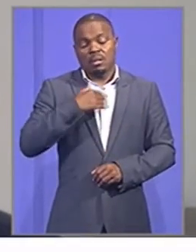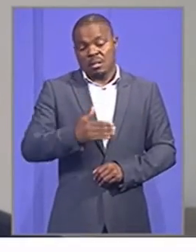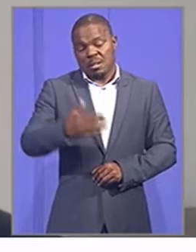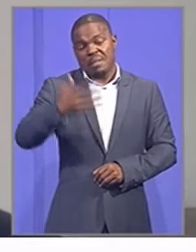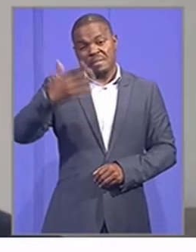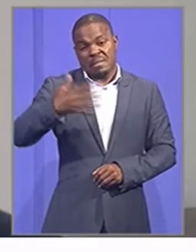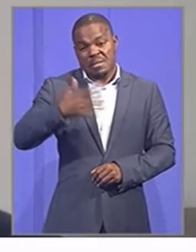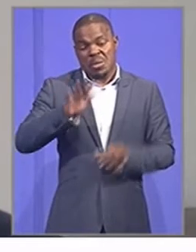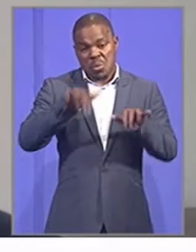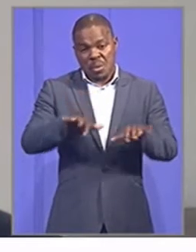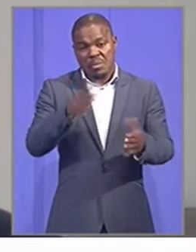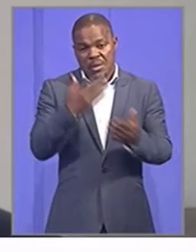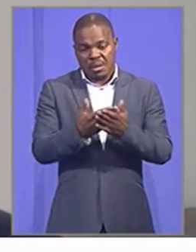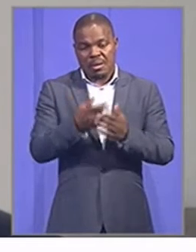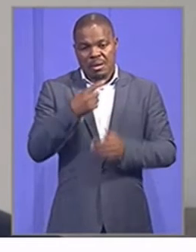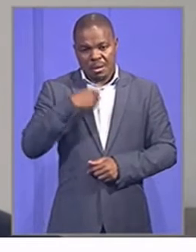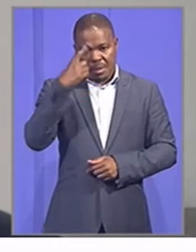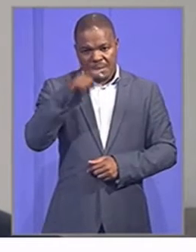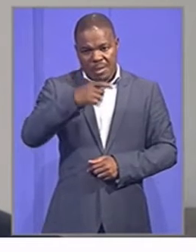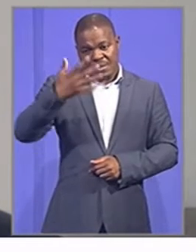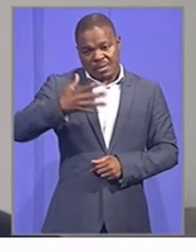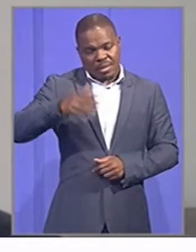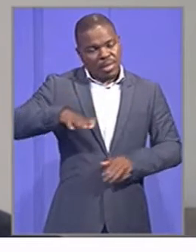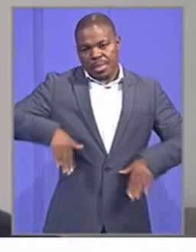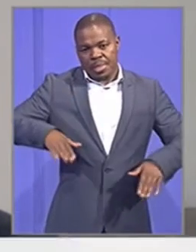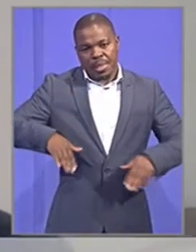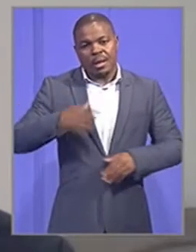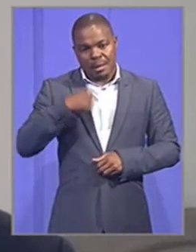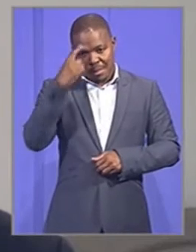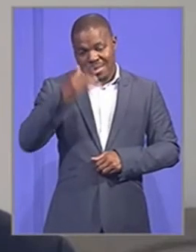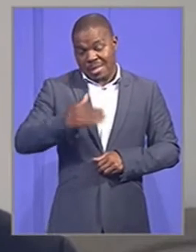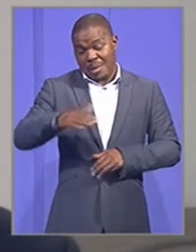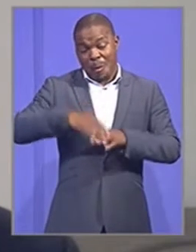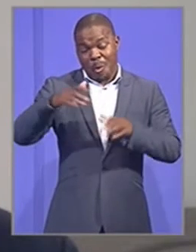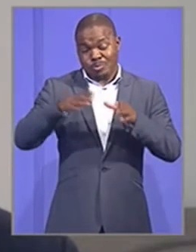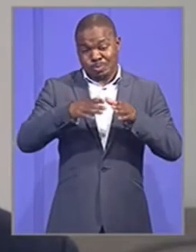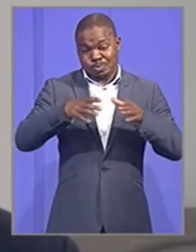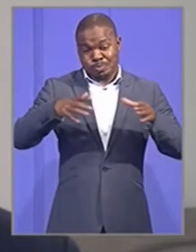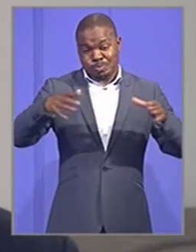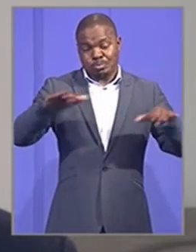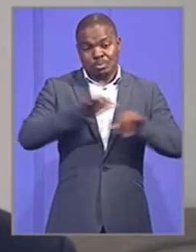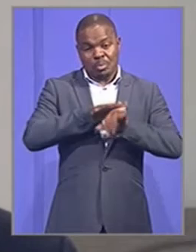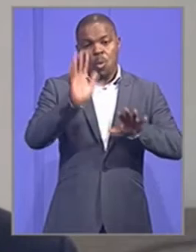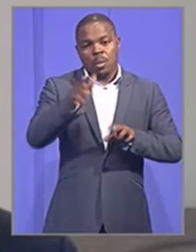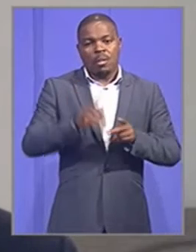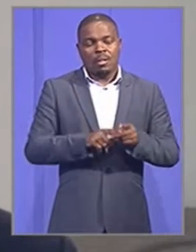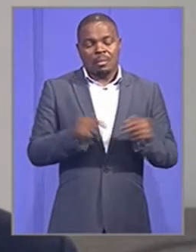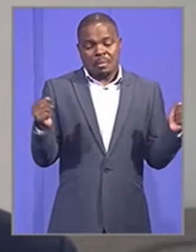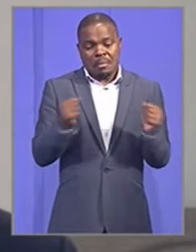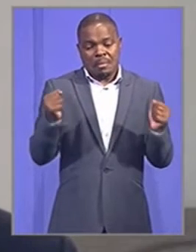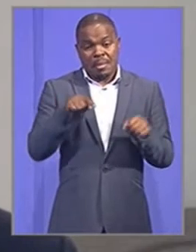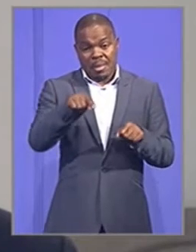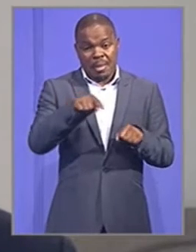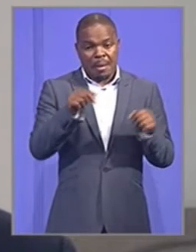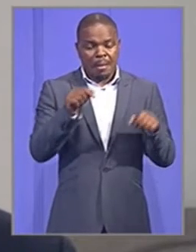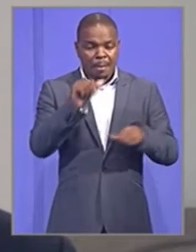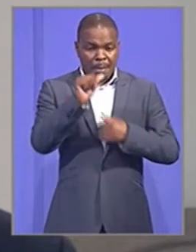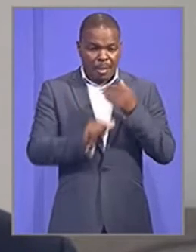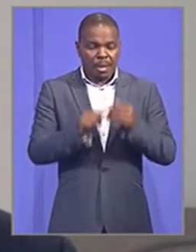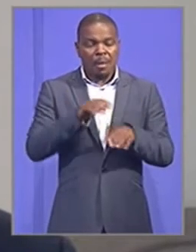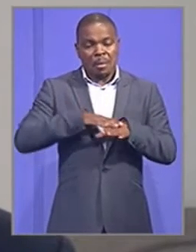I'm personally not convinced this is the fifth wave yet. I think there's something bigger to come. And during winter months, we gather